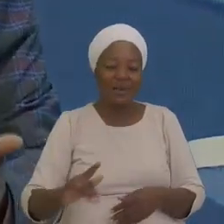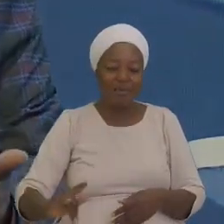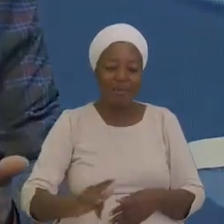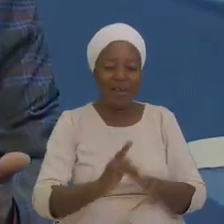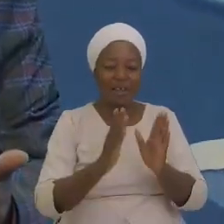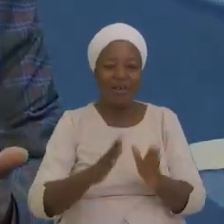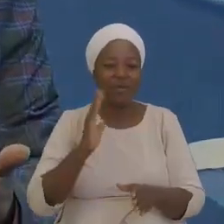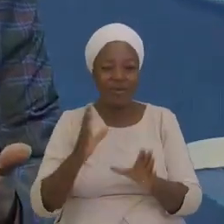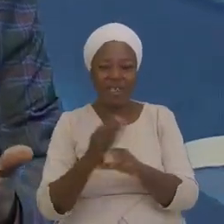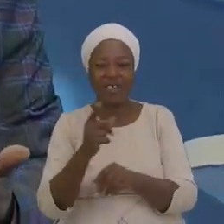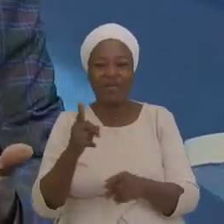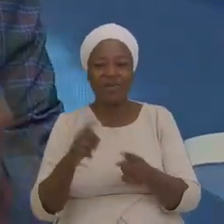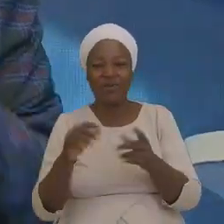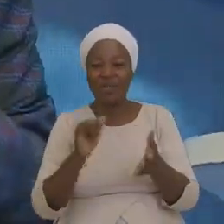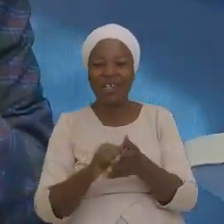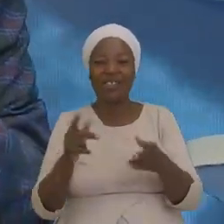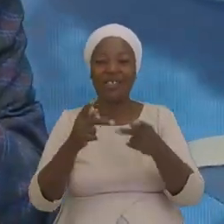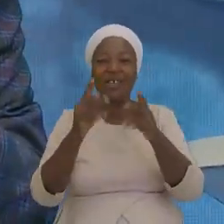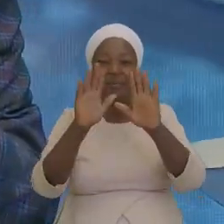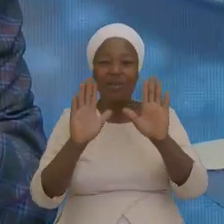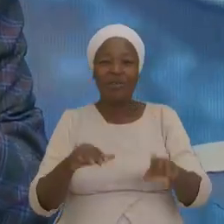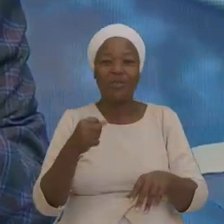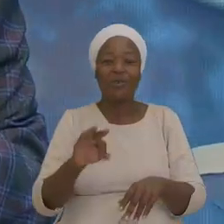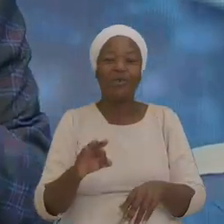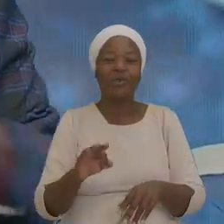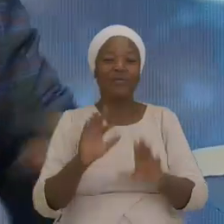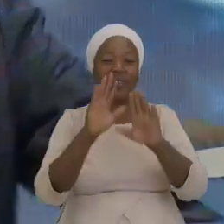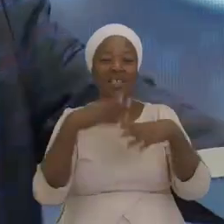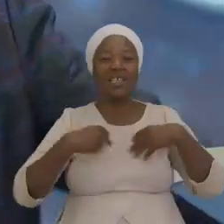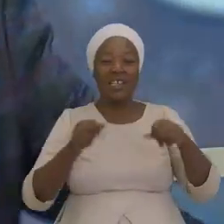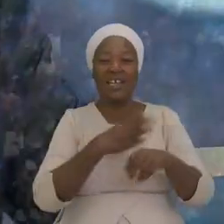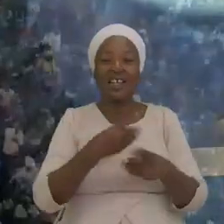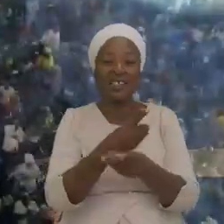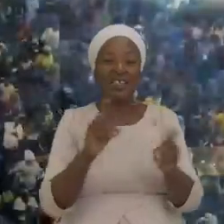you to that miracle of healing and deliverance.